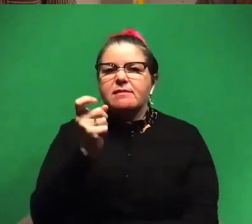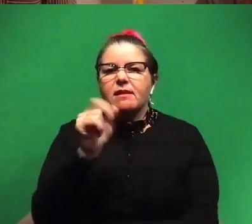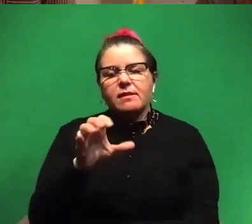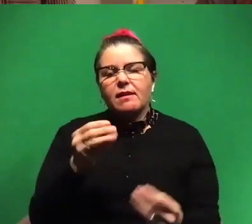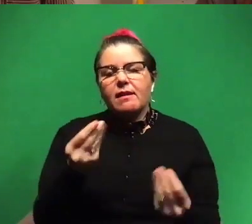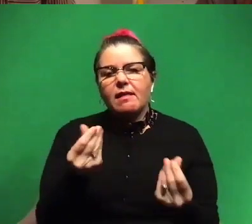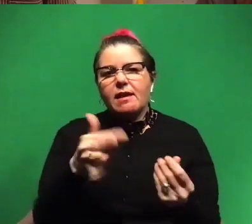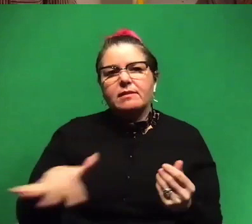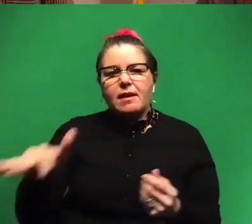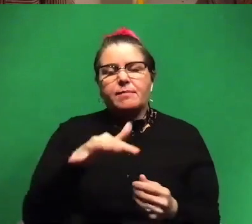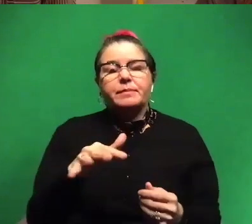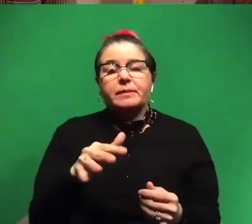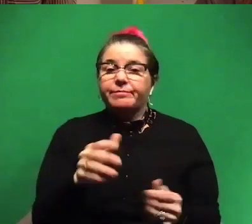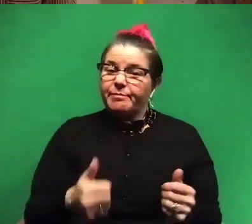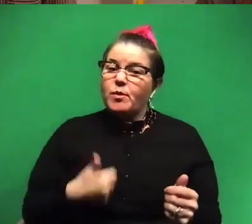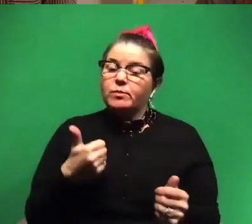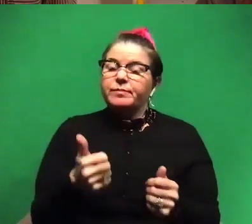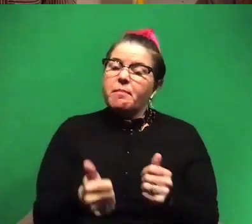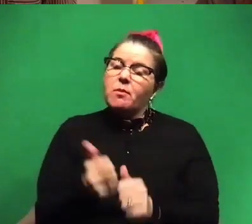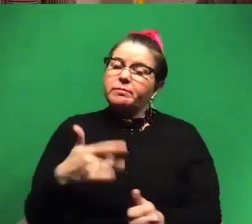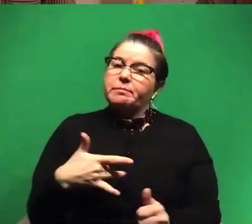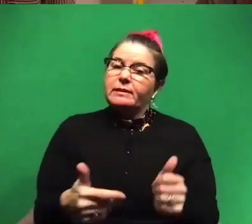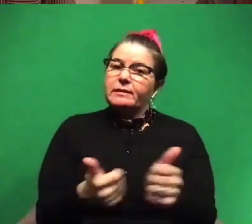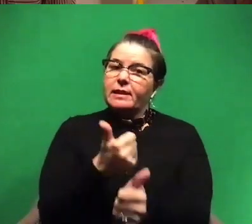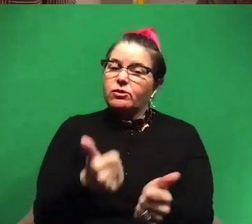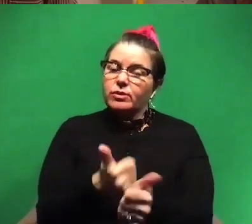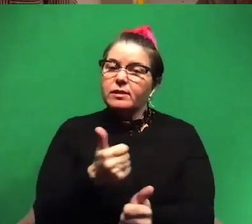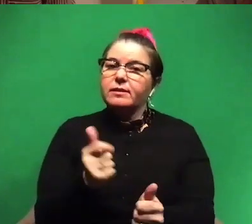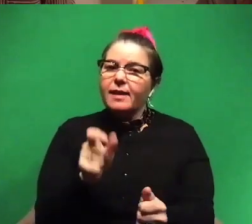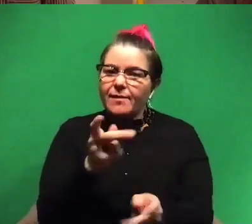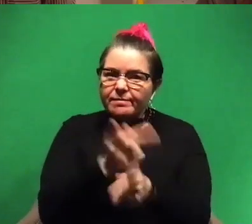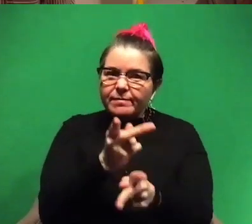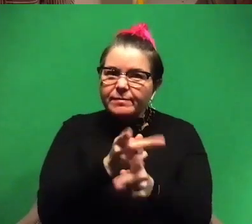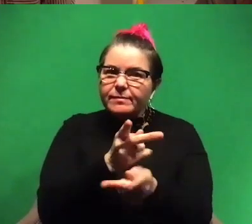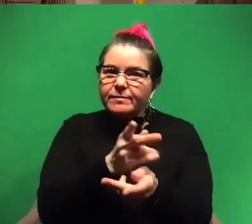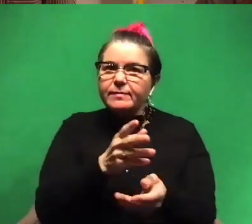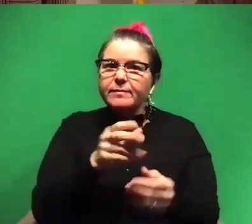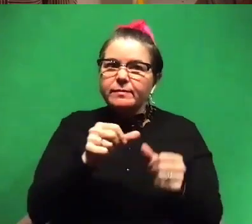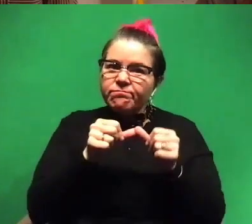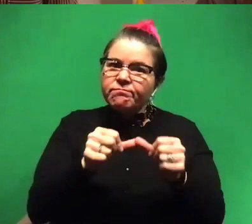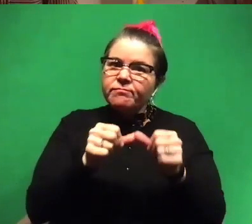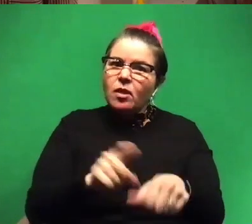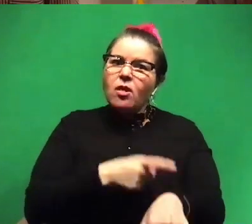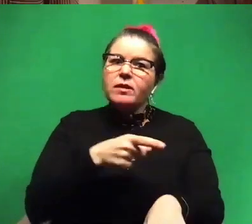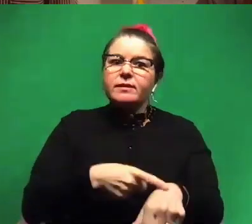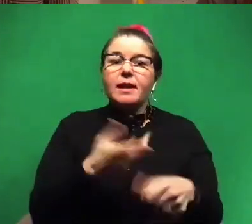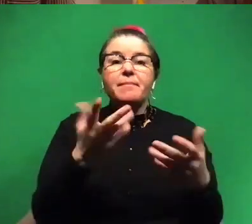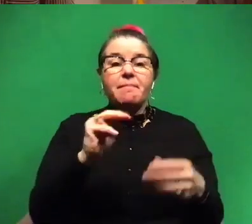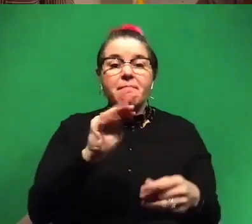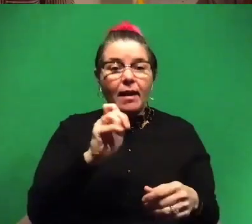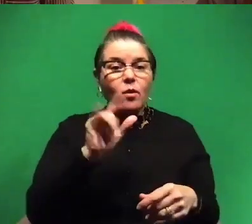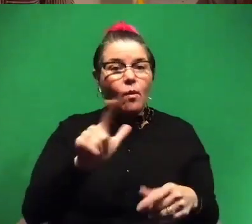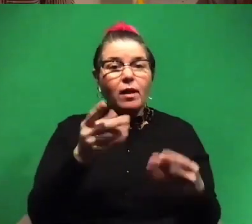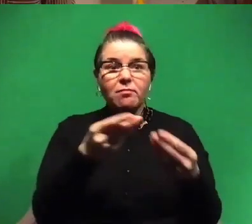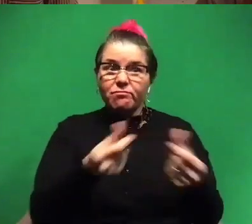are really dangerous and have to be taken care of for a really long time after mining or oil